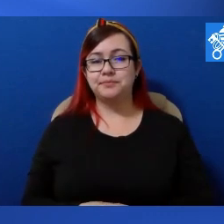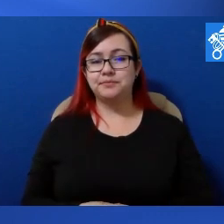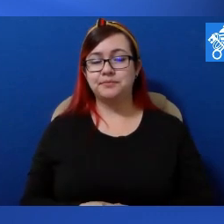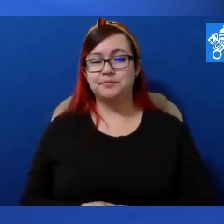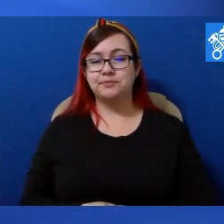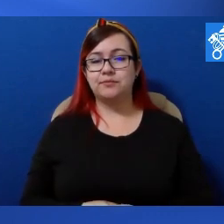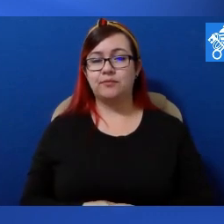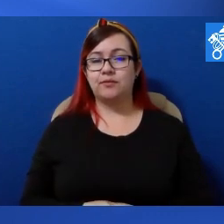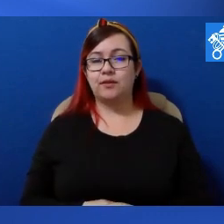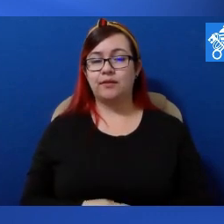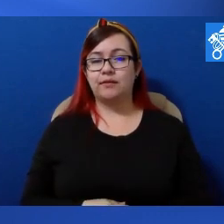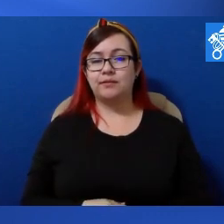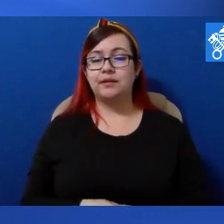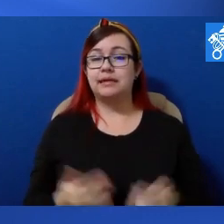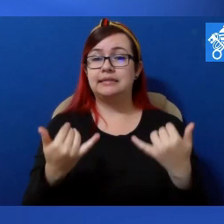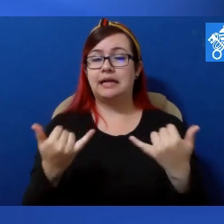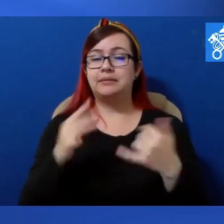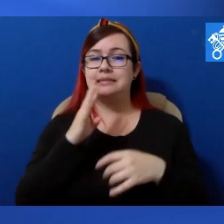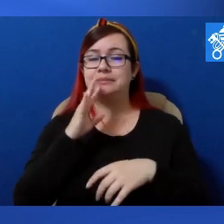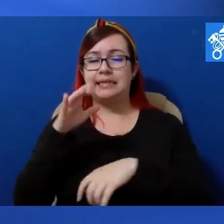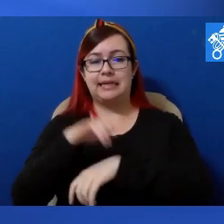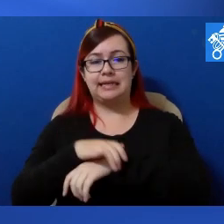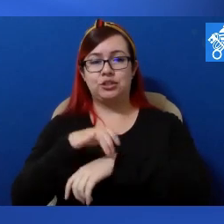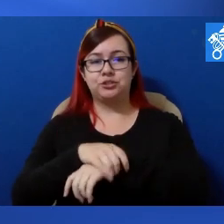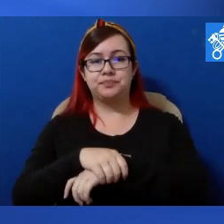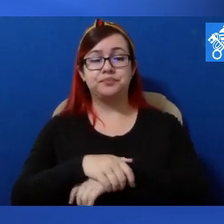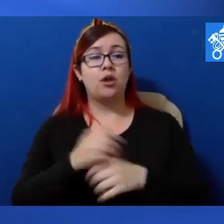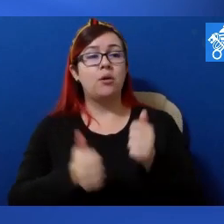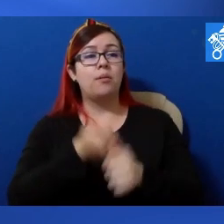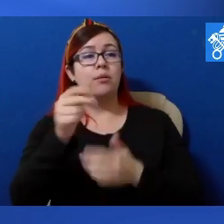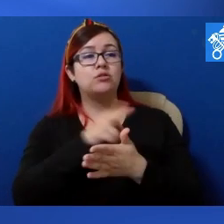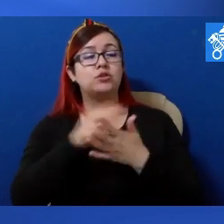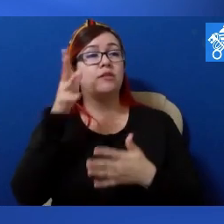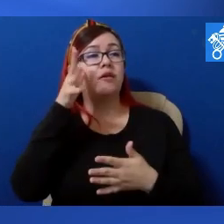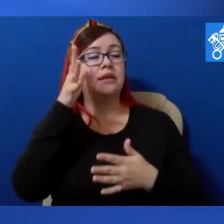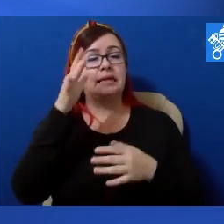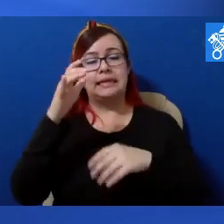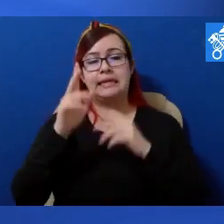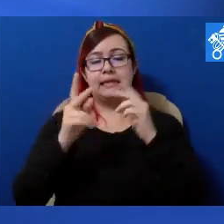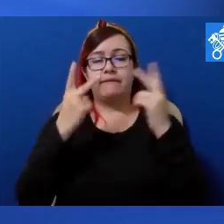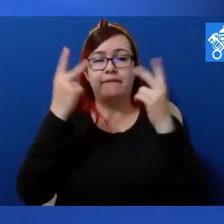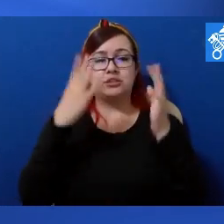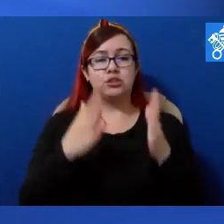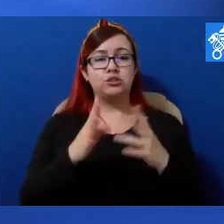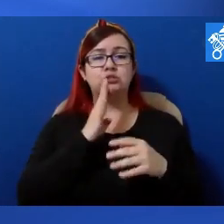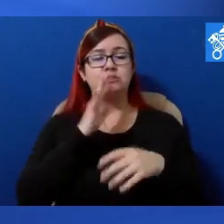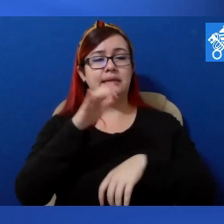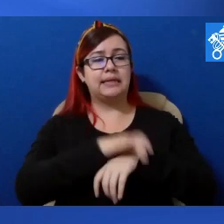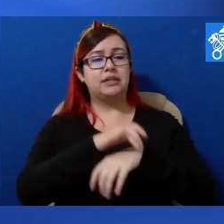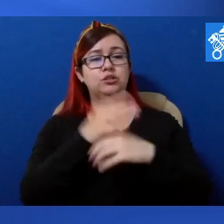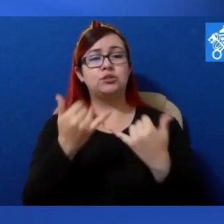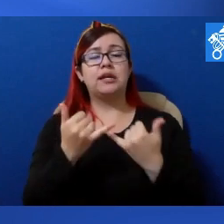And now we have the summary of the Catechesis of the Holy Father in English and greeting. The